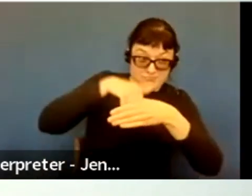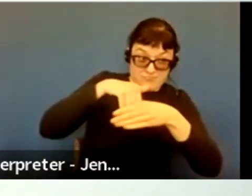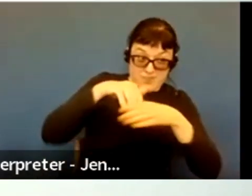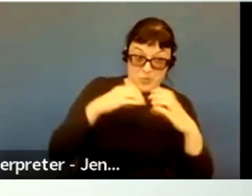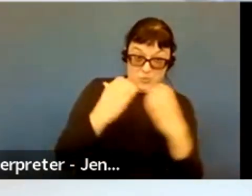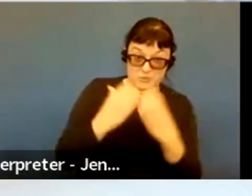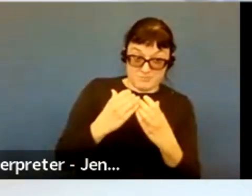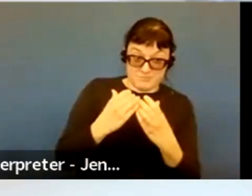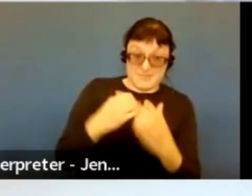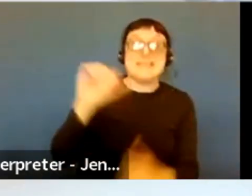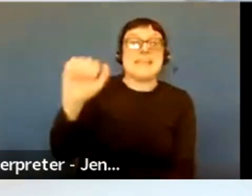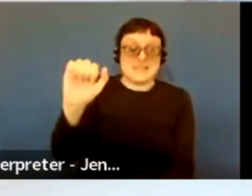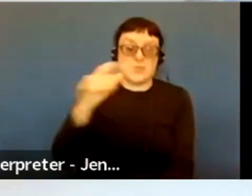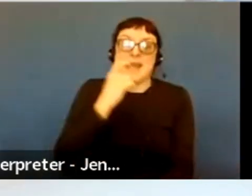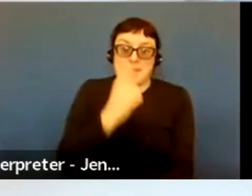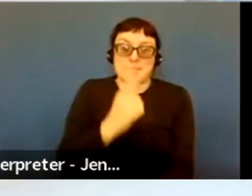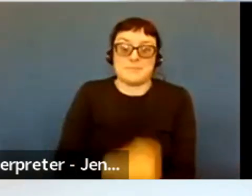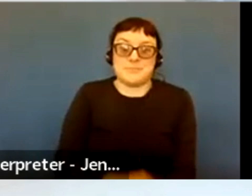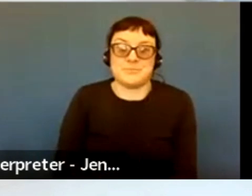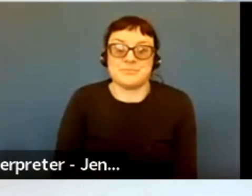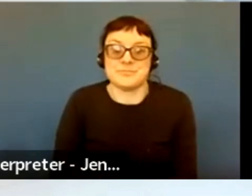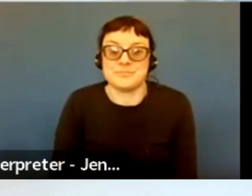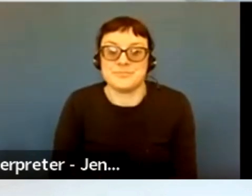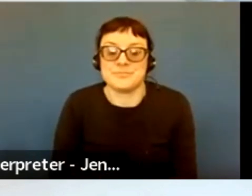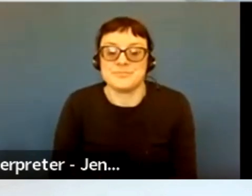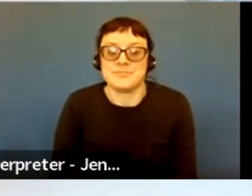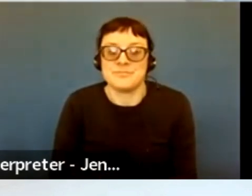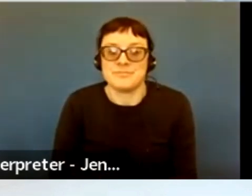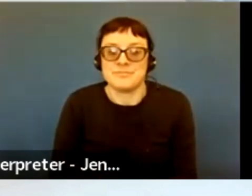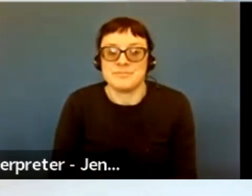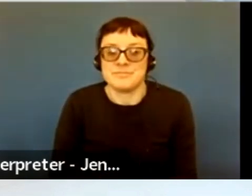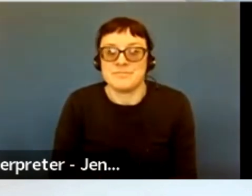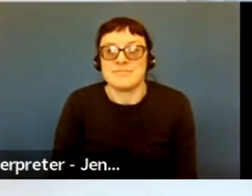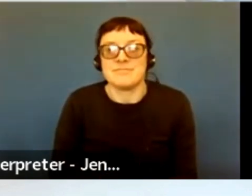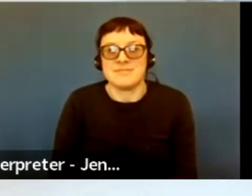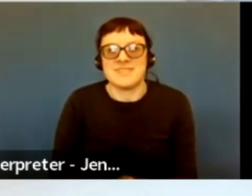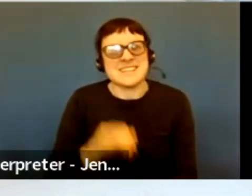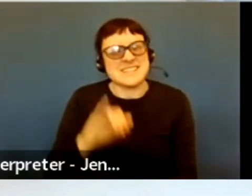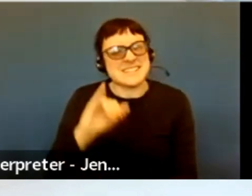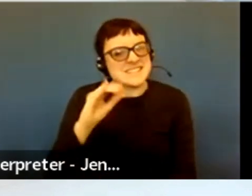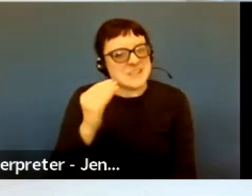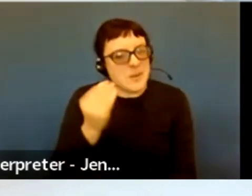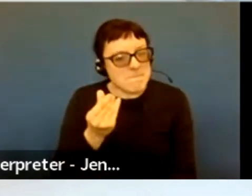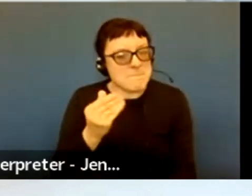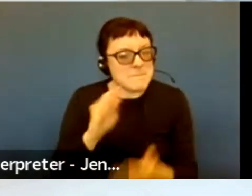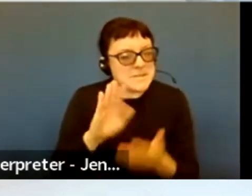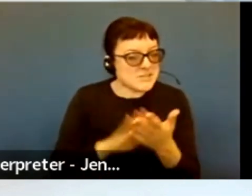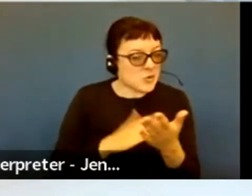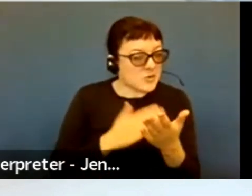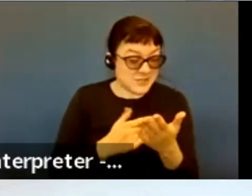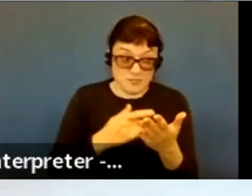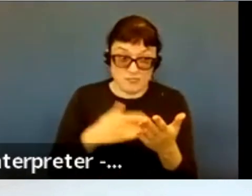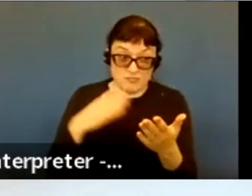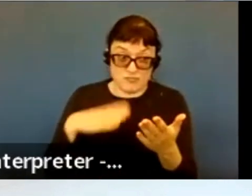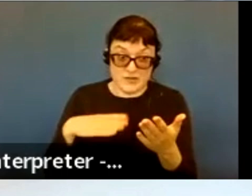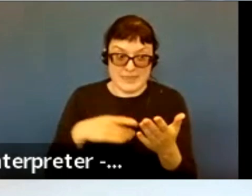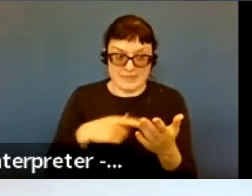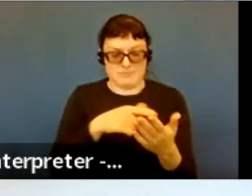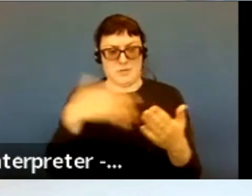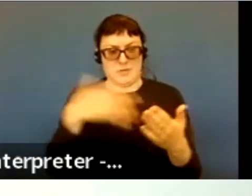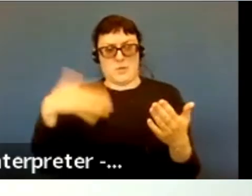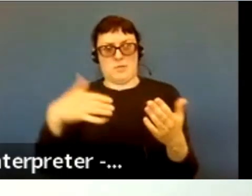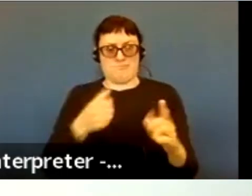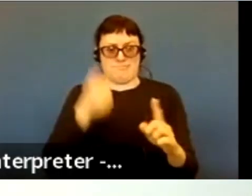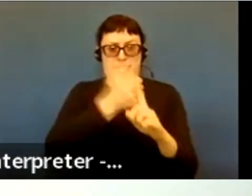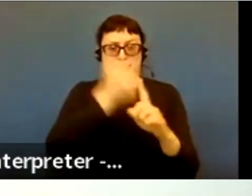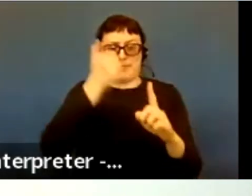to kind of... I think we absolutely can. Yes. I mean, some sonnets are startlingly on the nose.